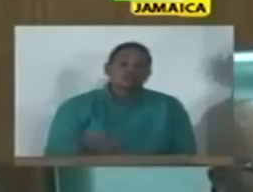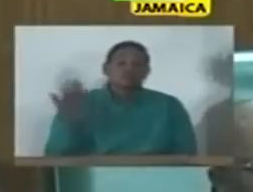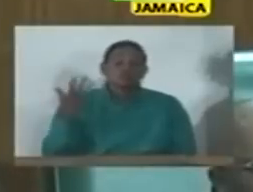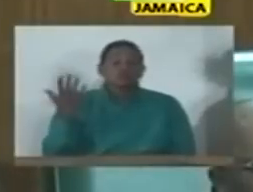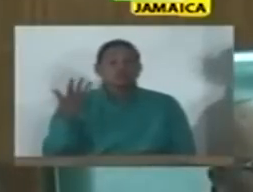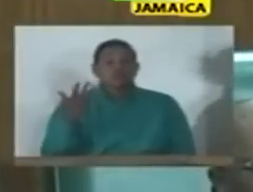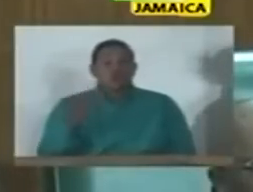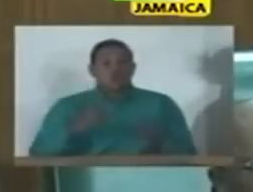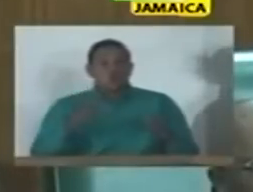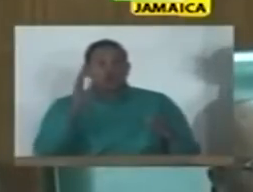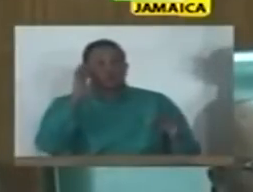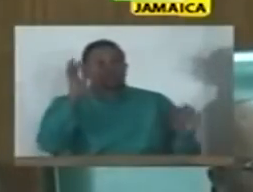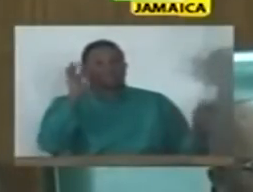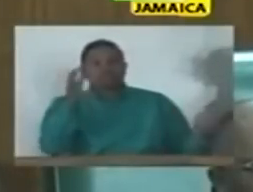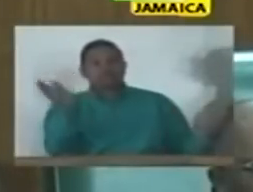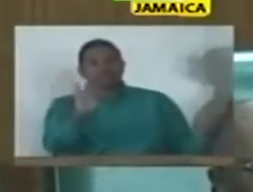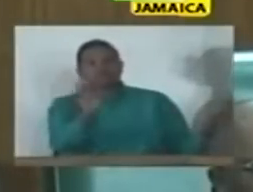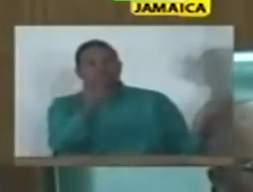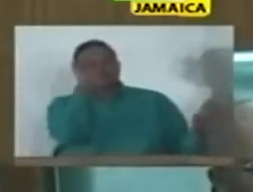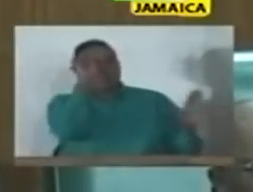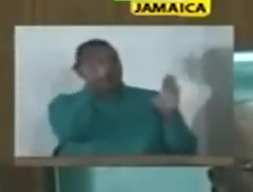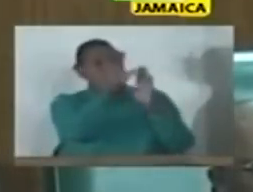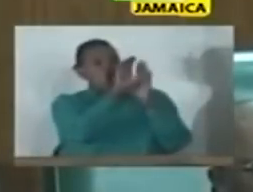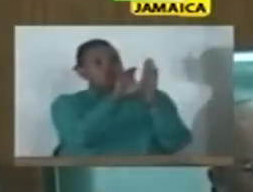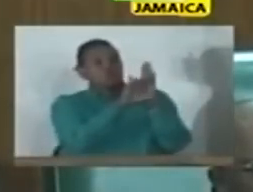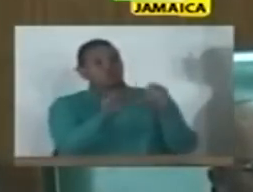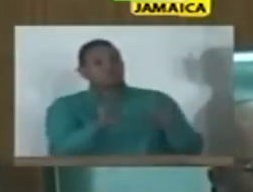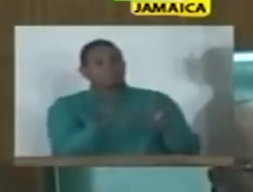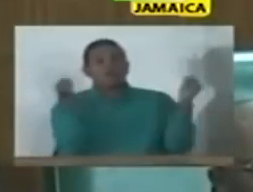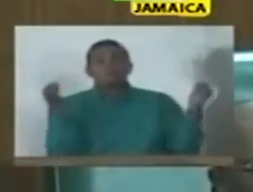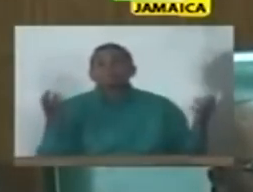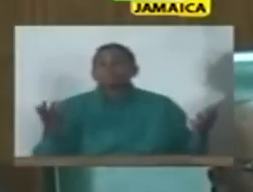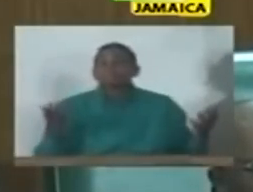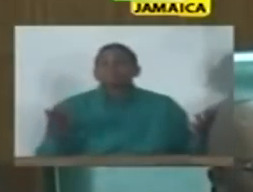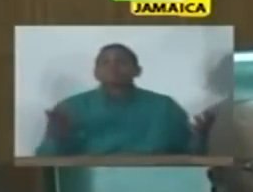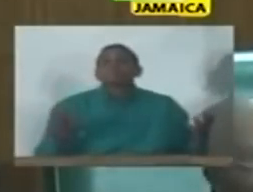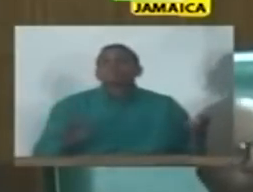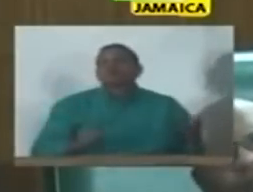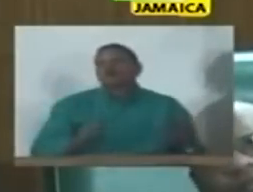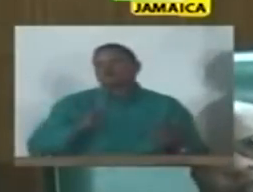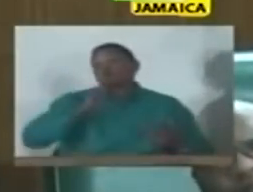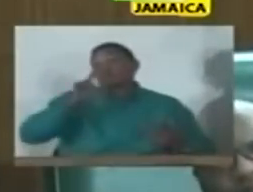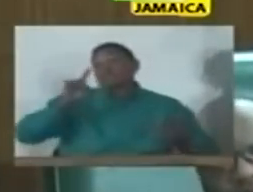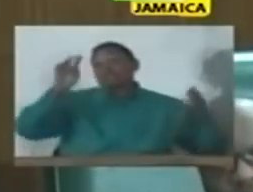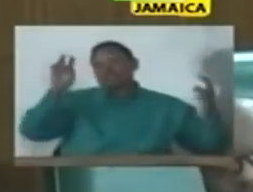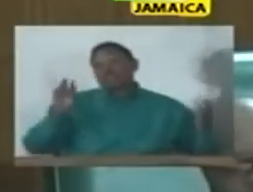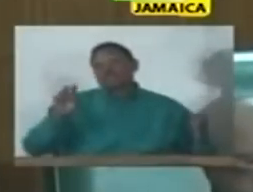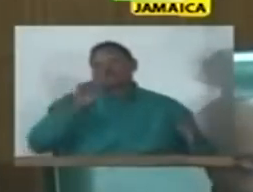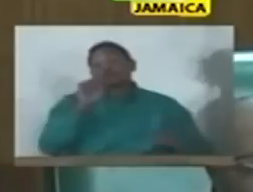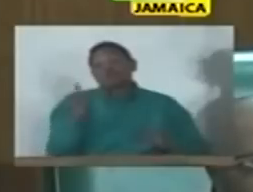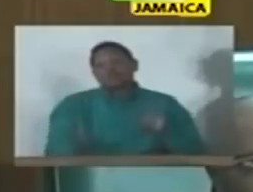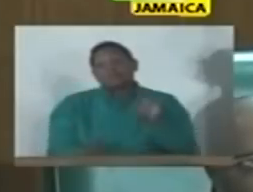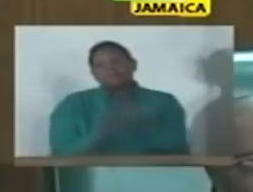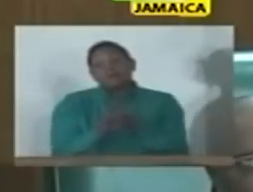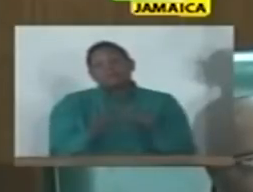unconstitutionality. So a real issue has arisen, and I